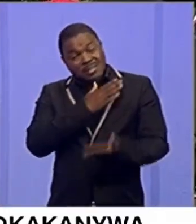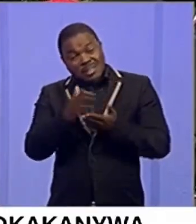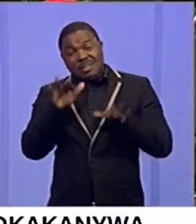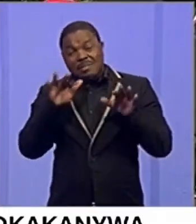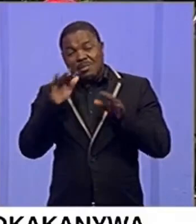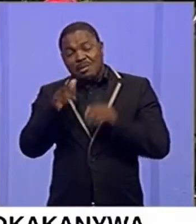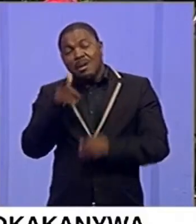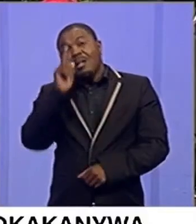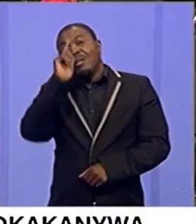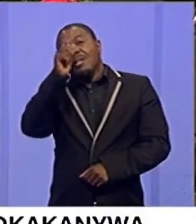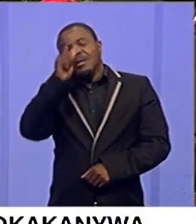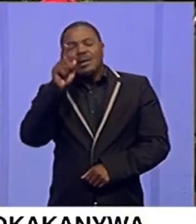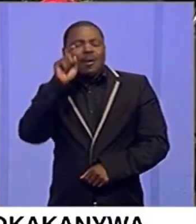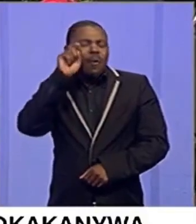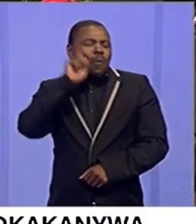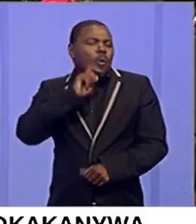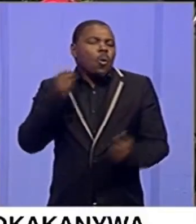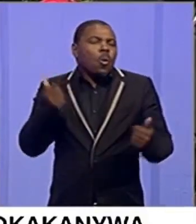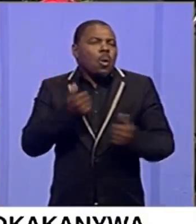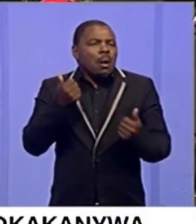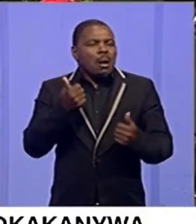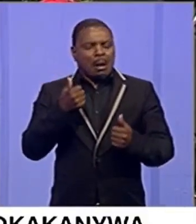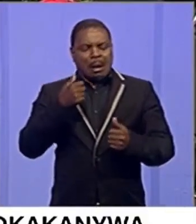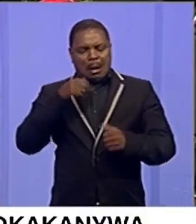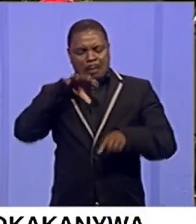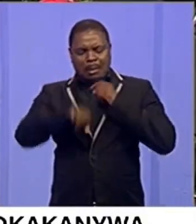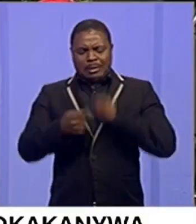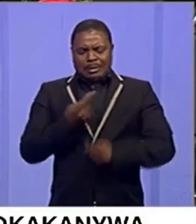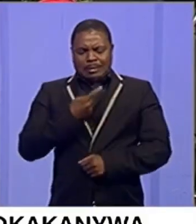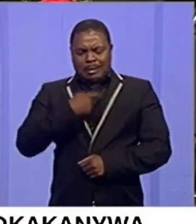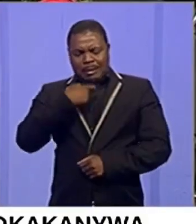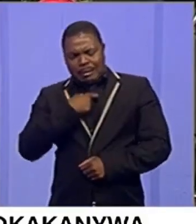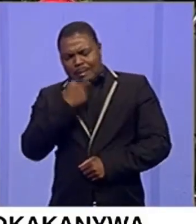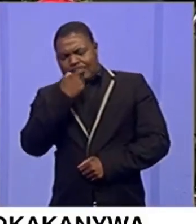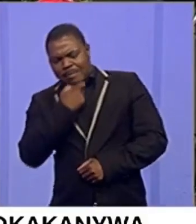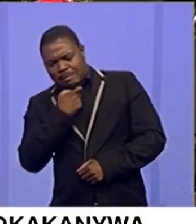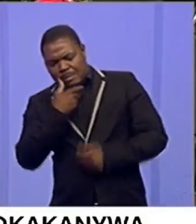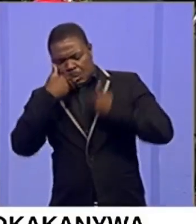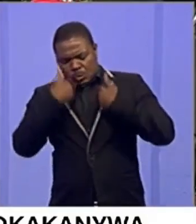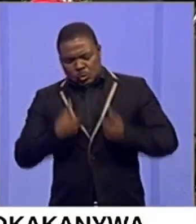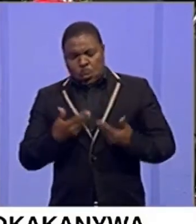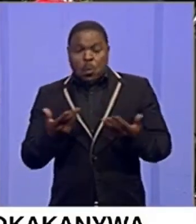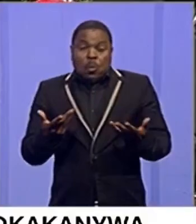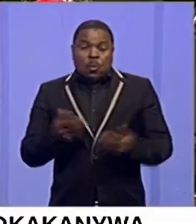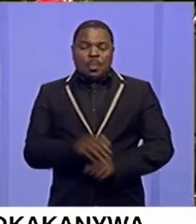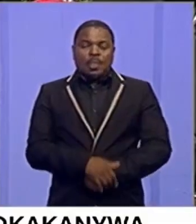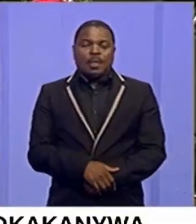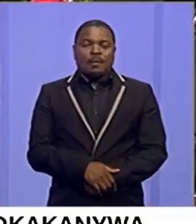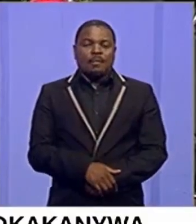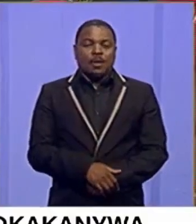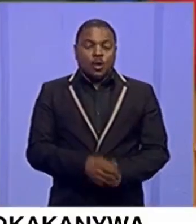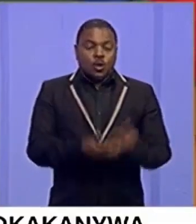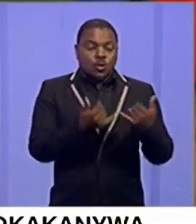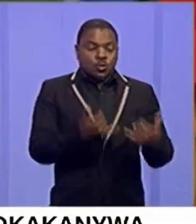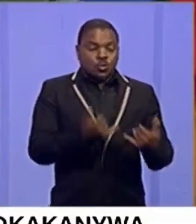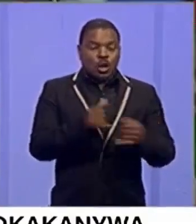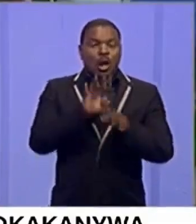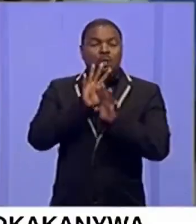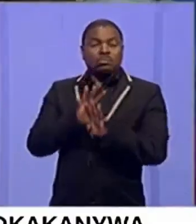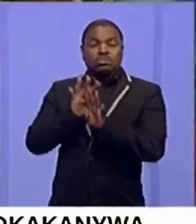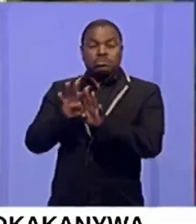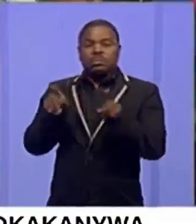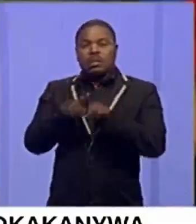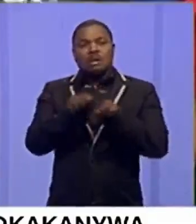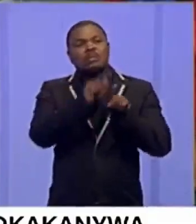even when they are older, that actually this is who I am. Mogwanto wa lehono o gogile šedi